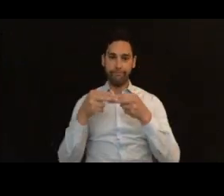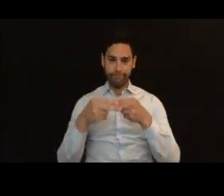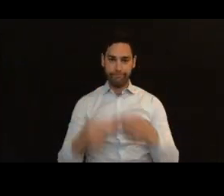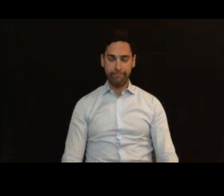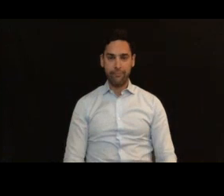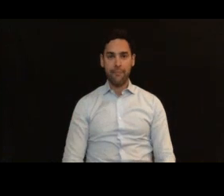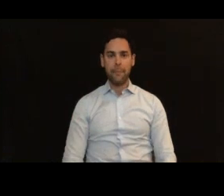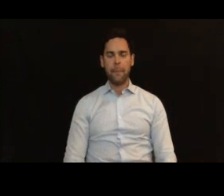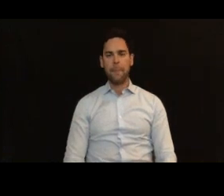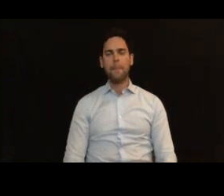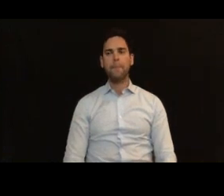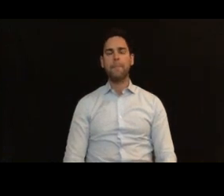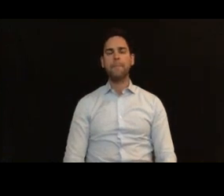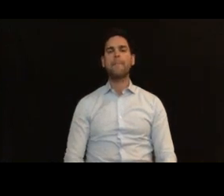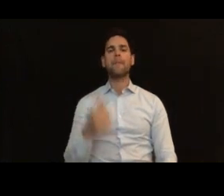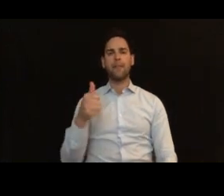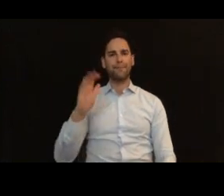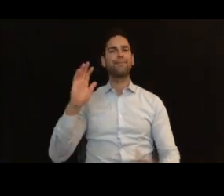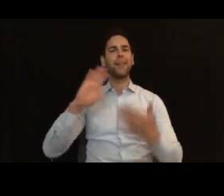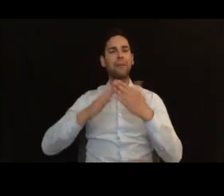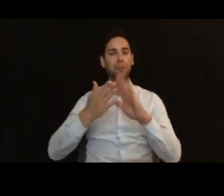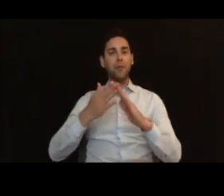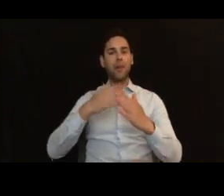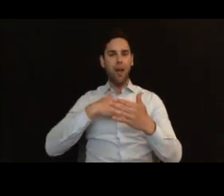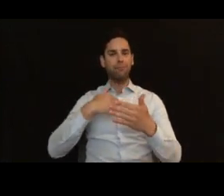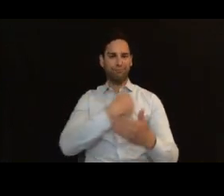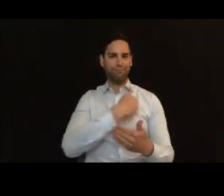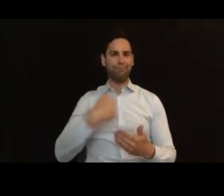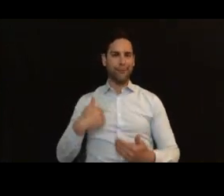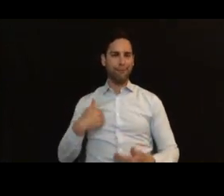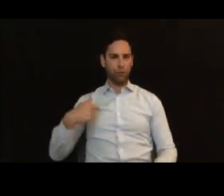was a part of and that I will be talking about is a